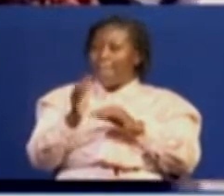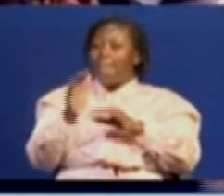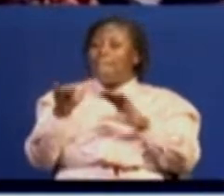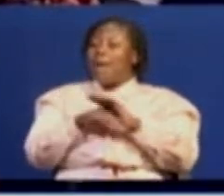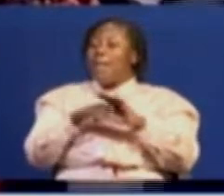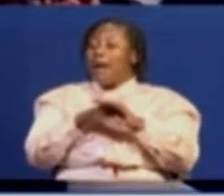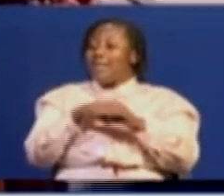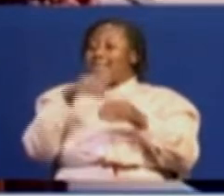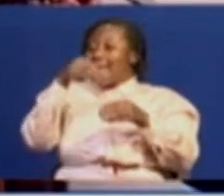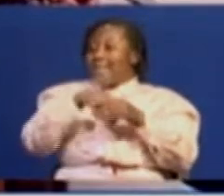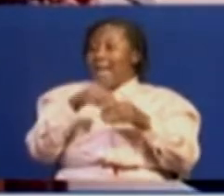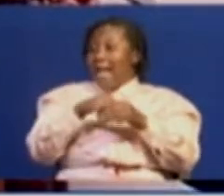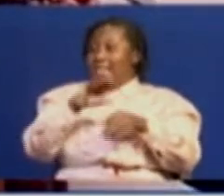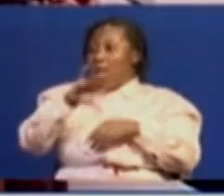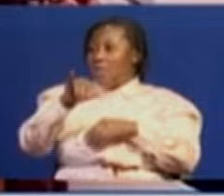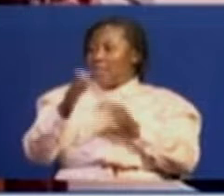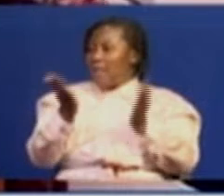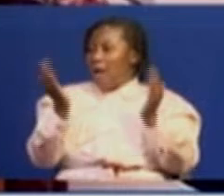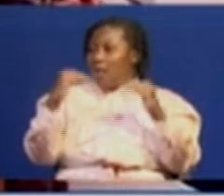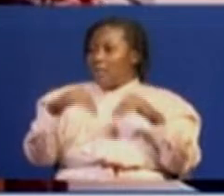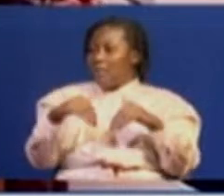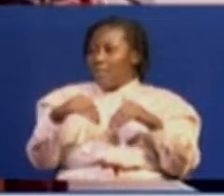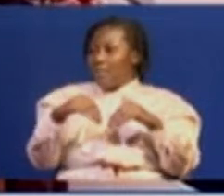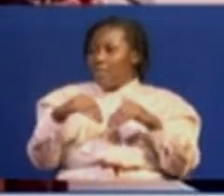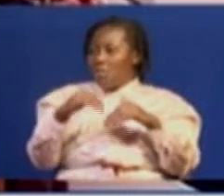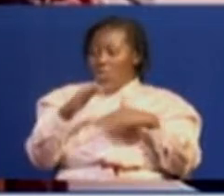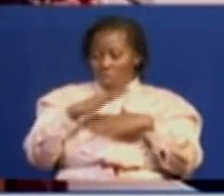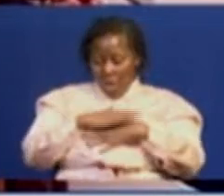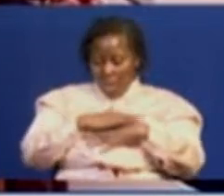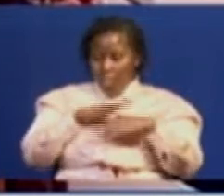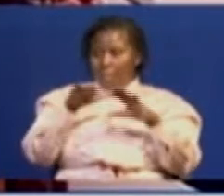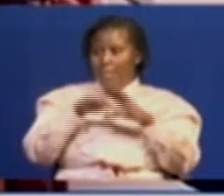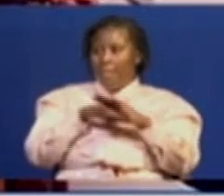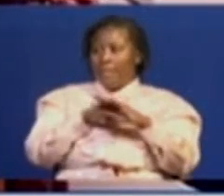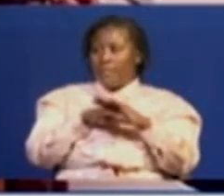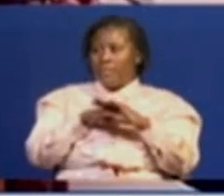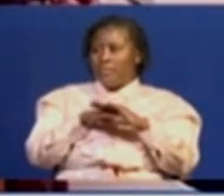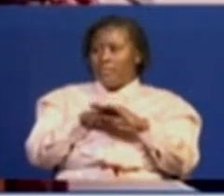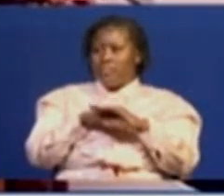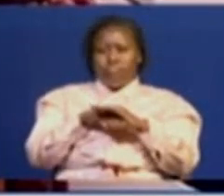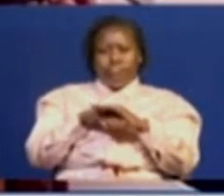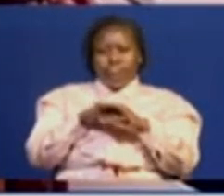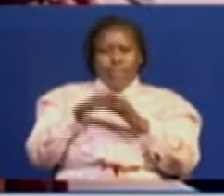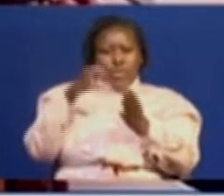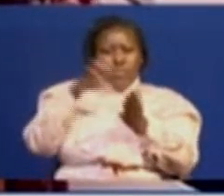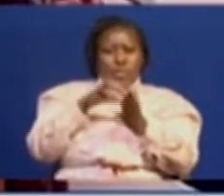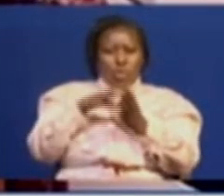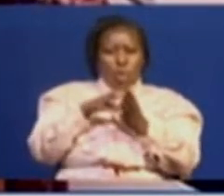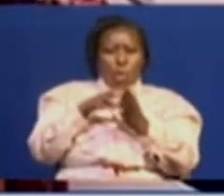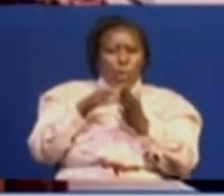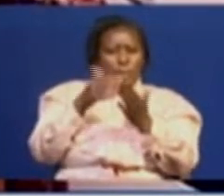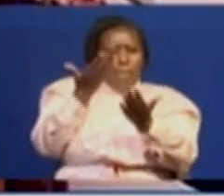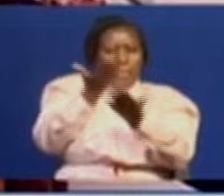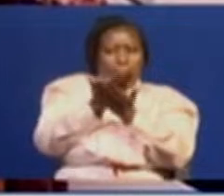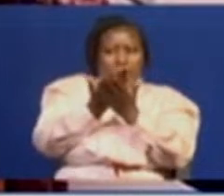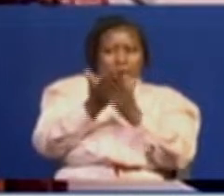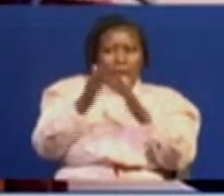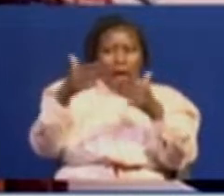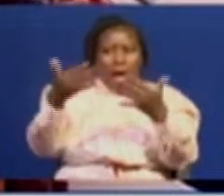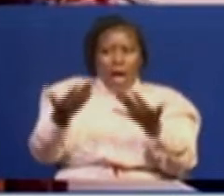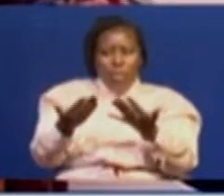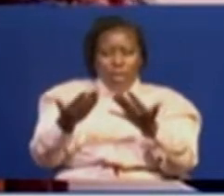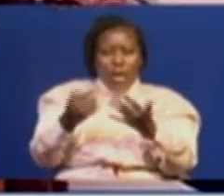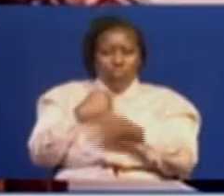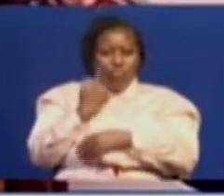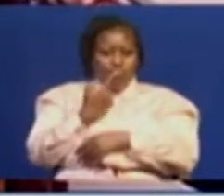while the members were inside the county assembly, honorable members. How was that situation arrested, and who